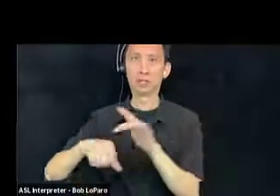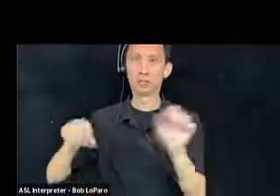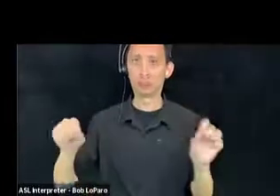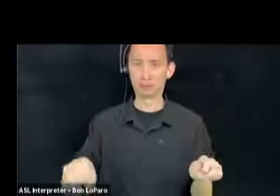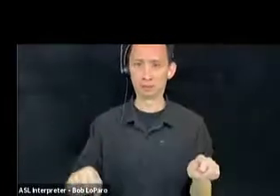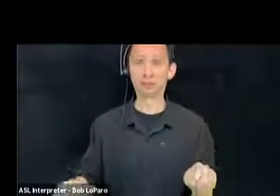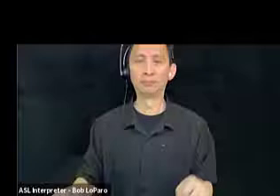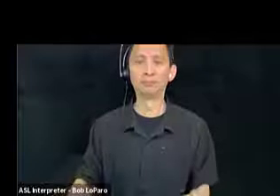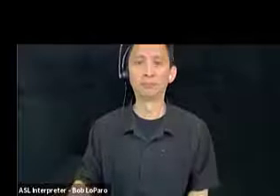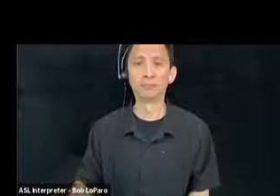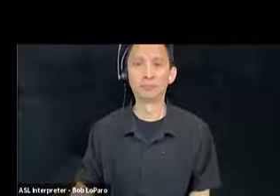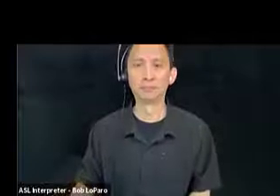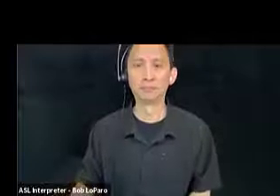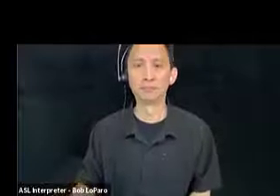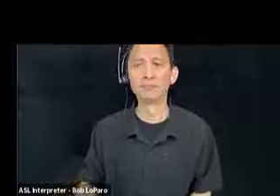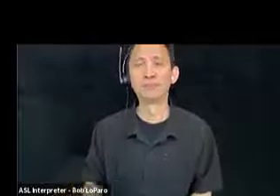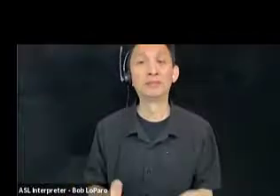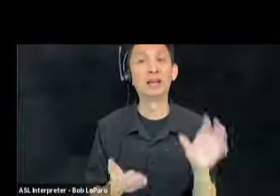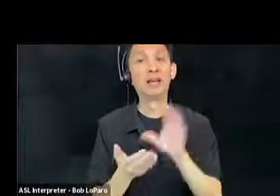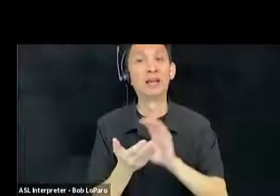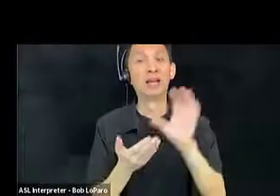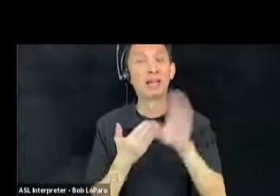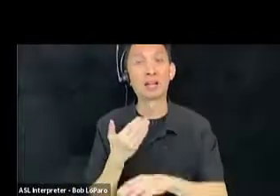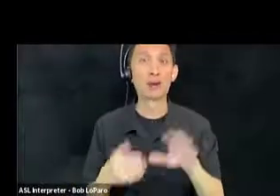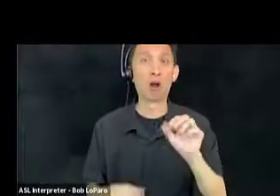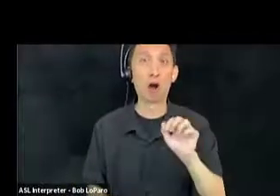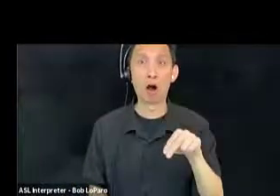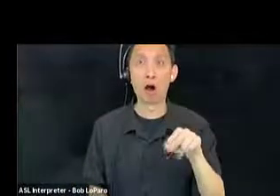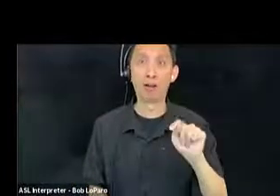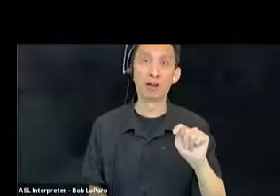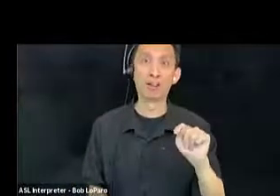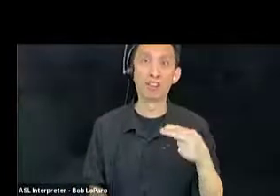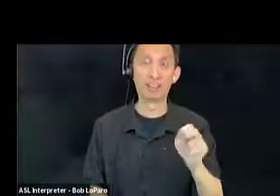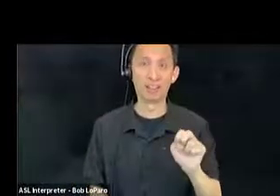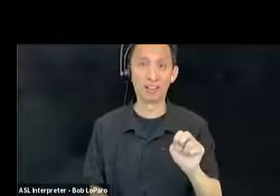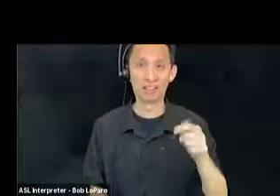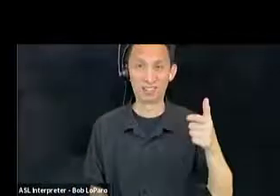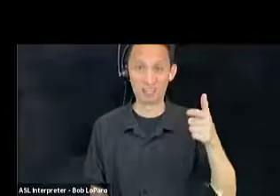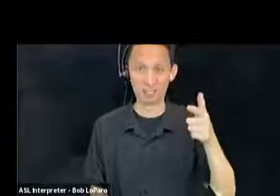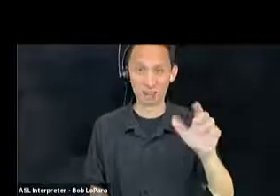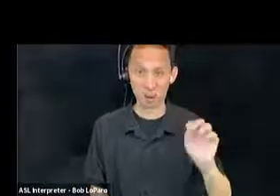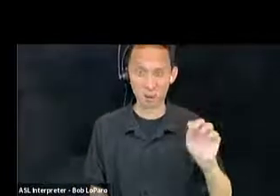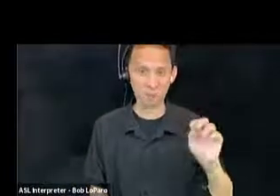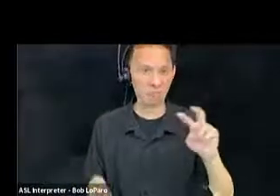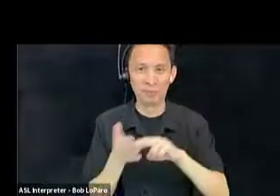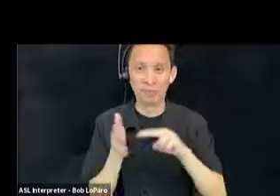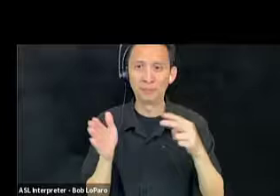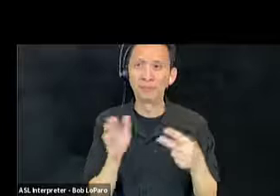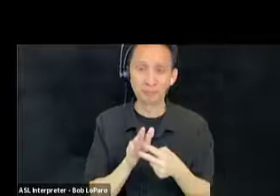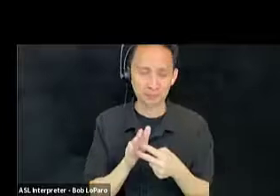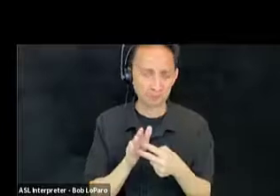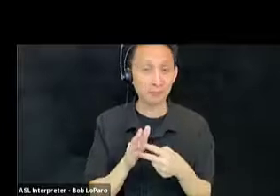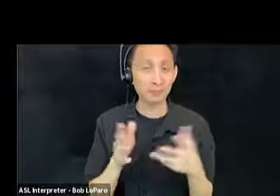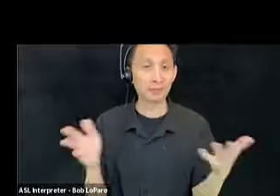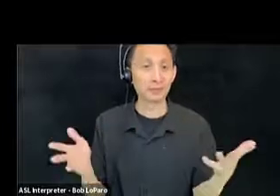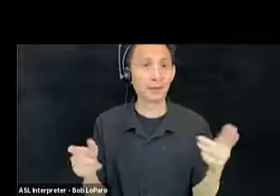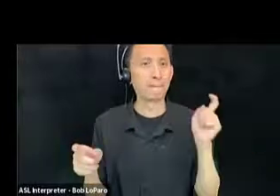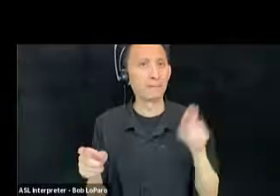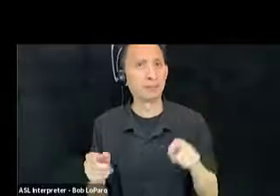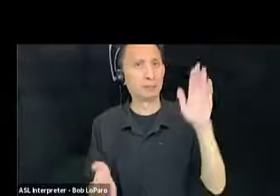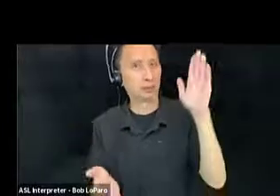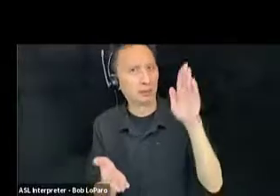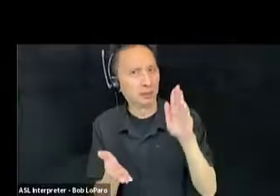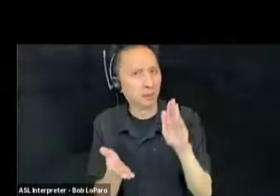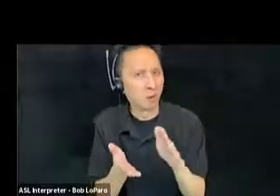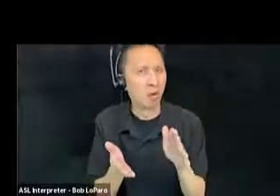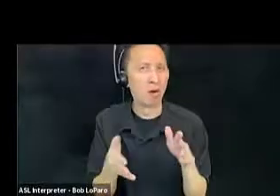And then calendars on the go. So this is one that's a little bit different in the sense that it's got to be accessible in a smaller format usually. So if